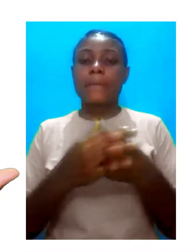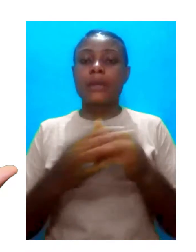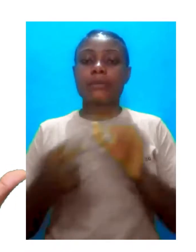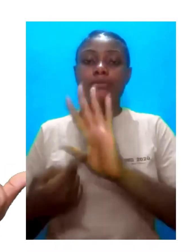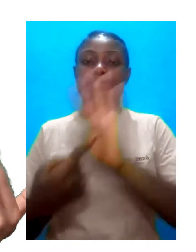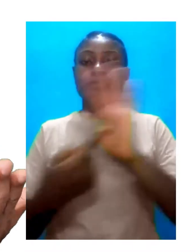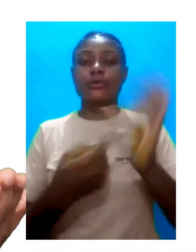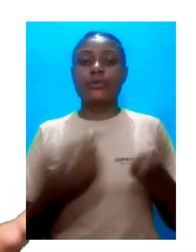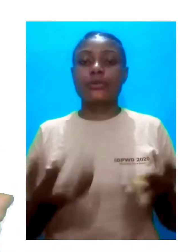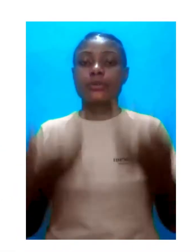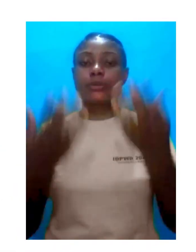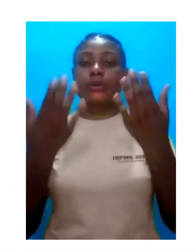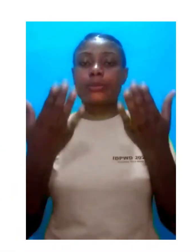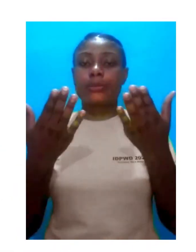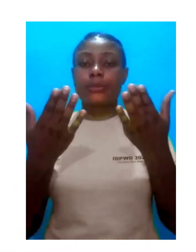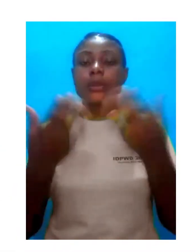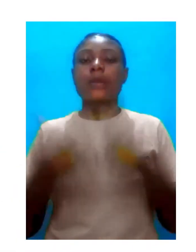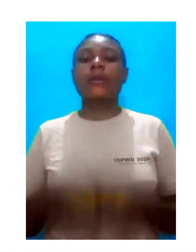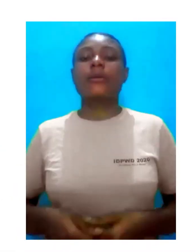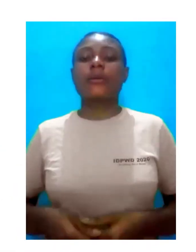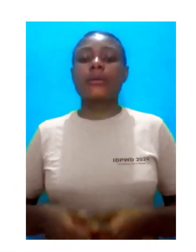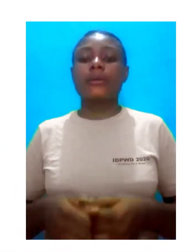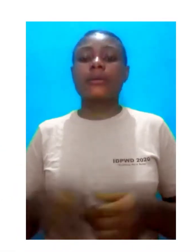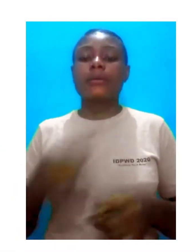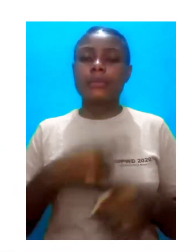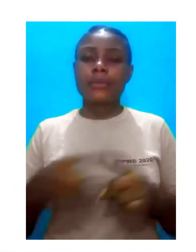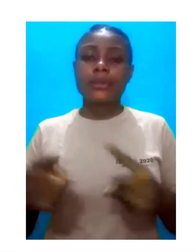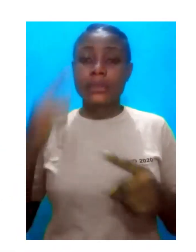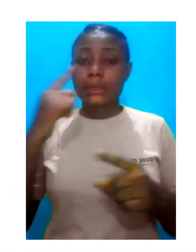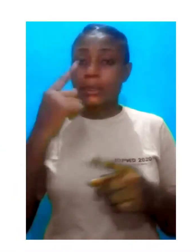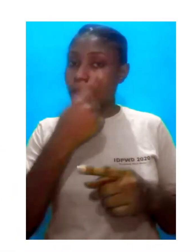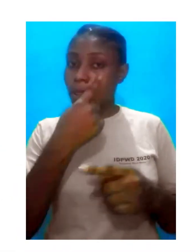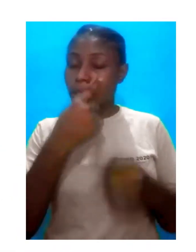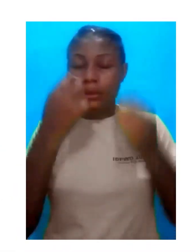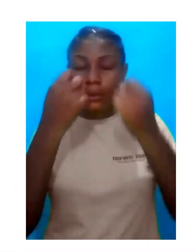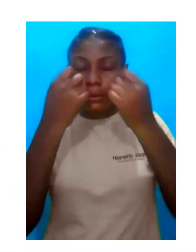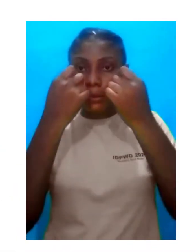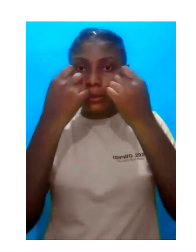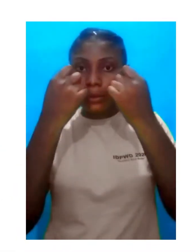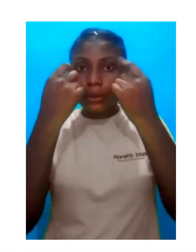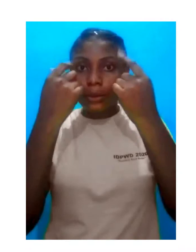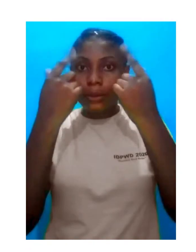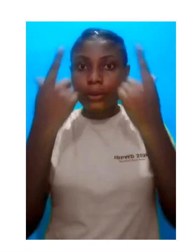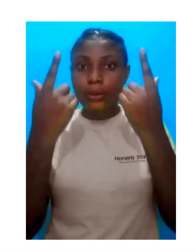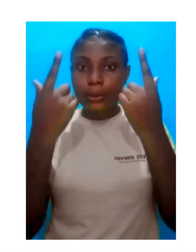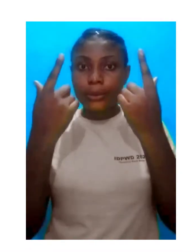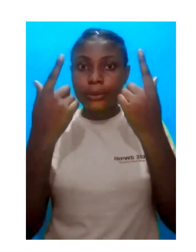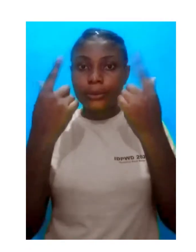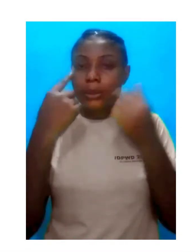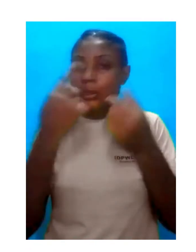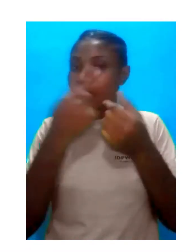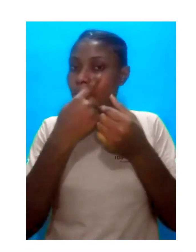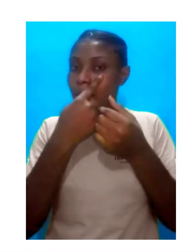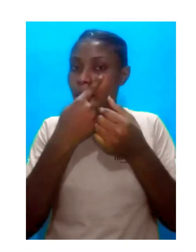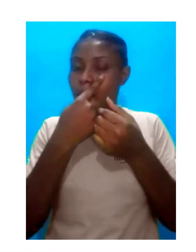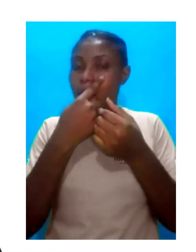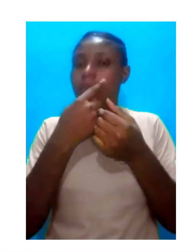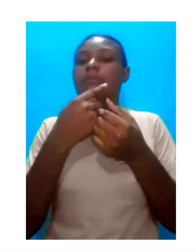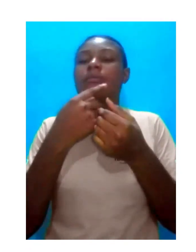handshakes, palm facing up. But after all, the eyes got